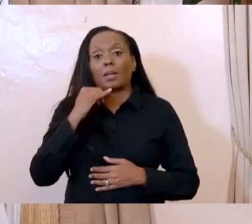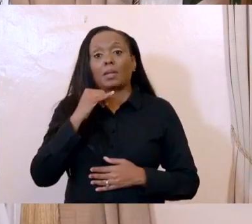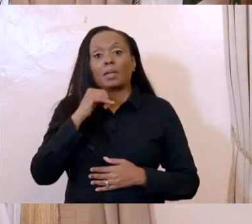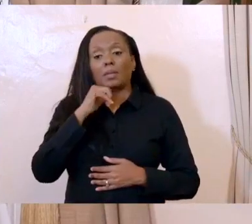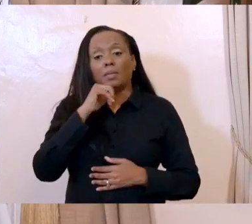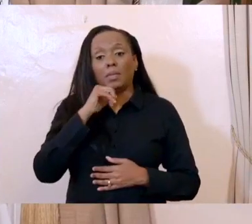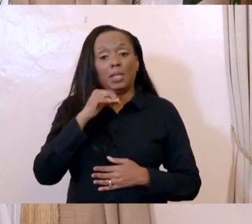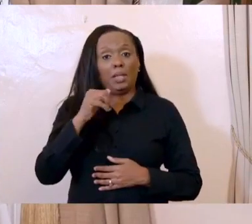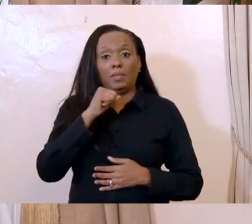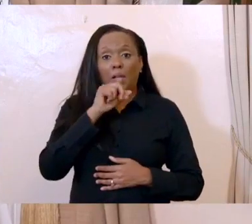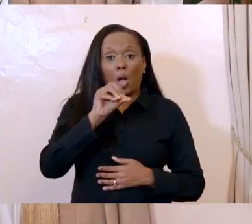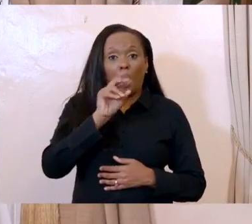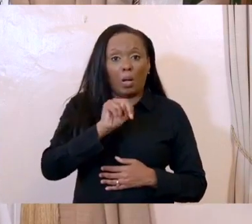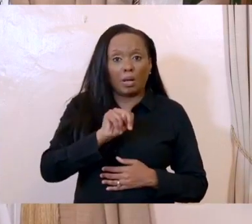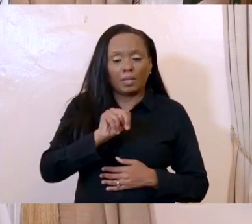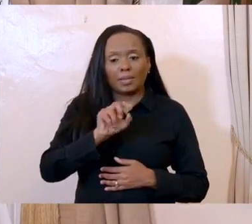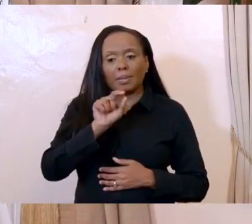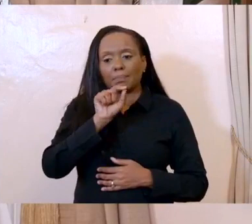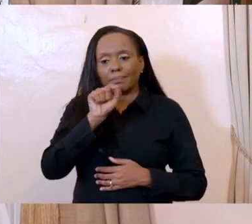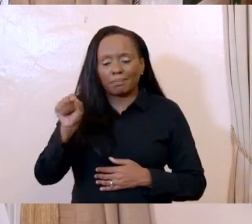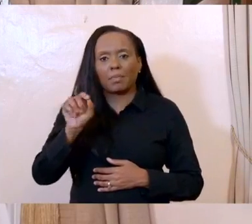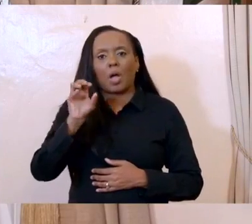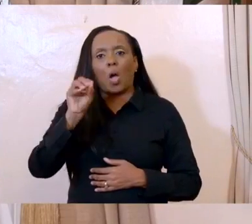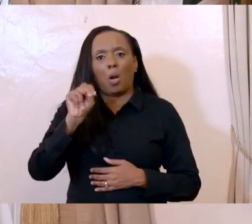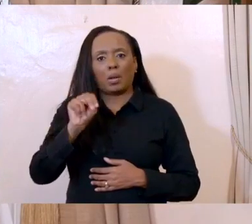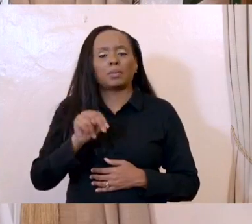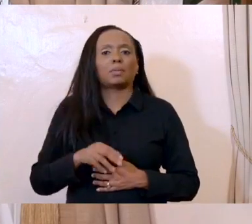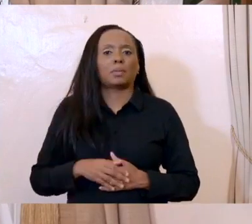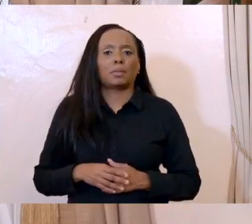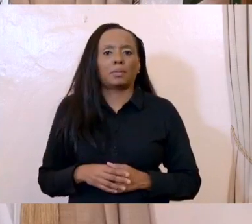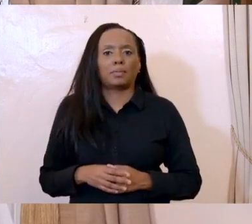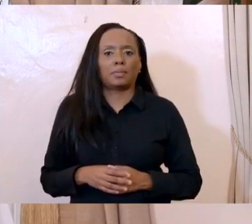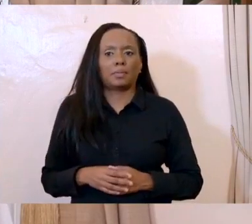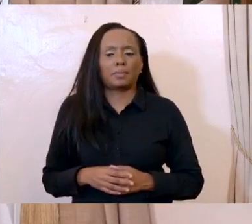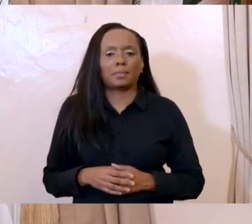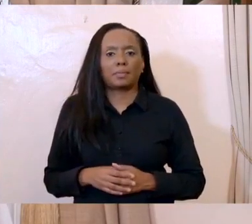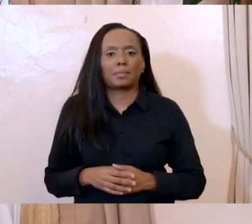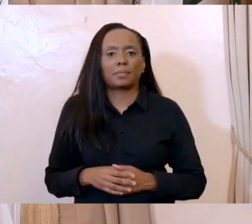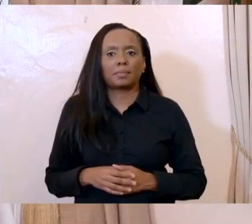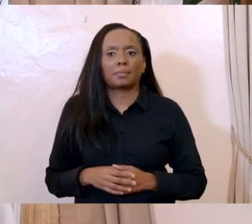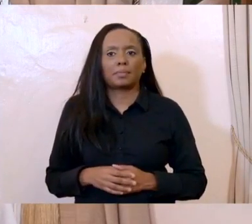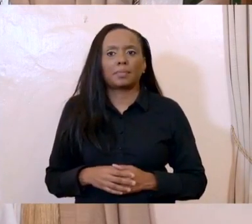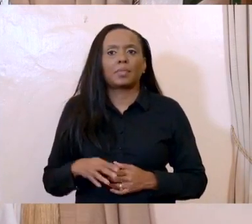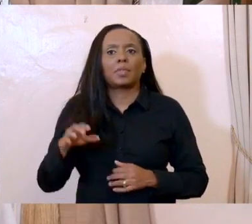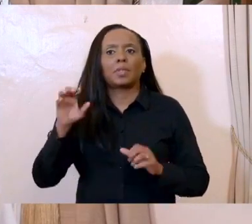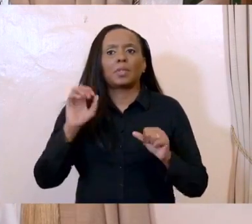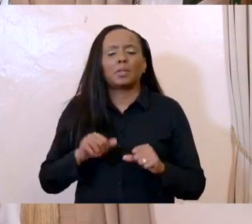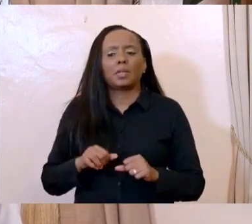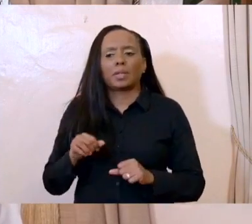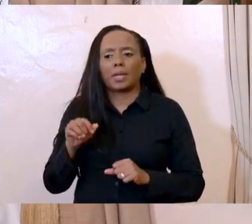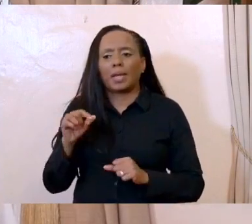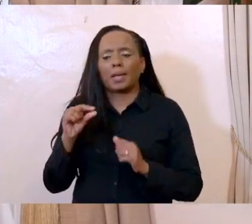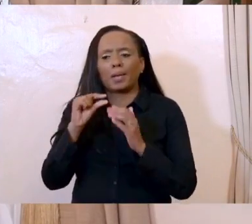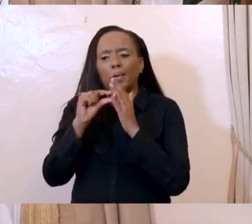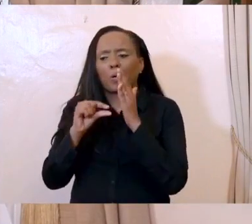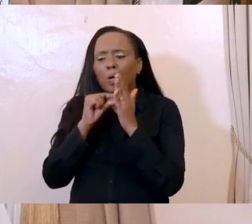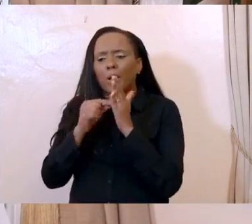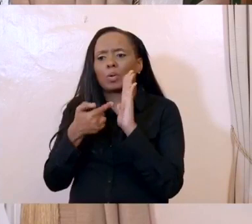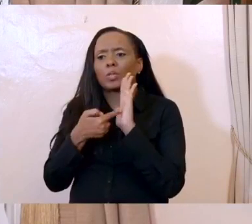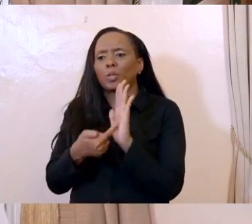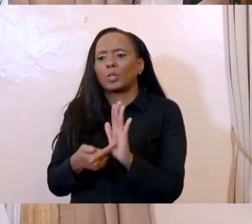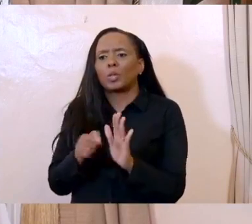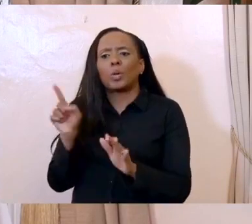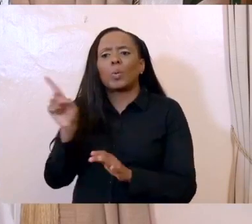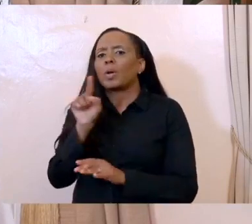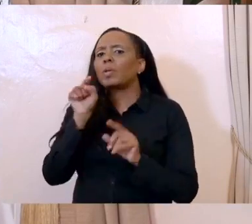on. What happens is with that, then you can actually go and map back. Google will show you where you've been for the past